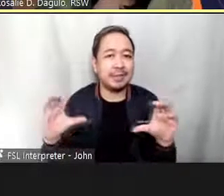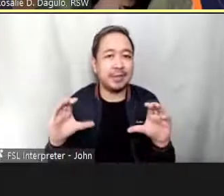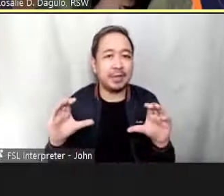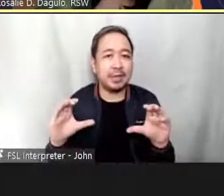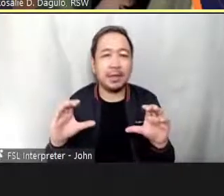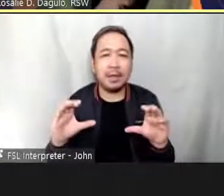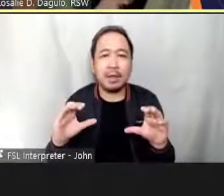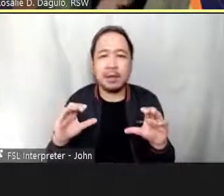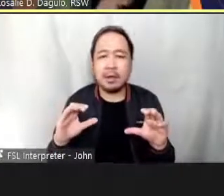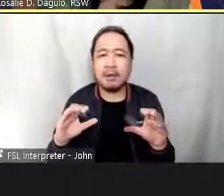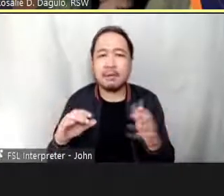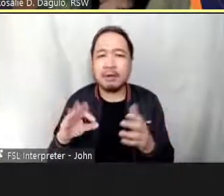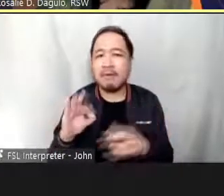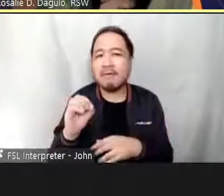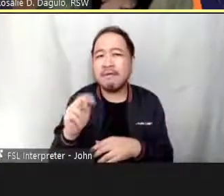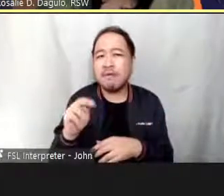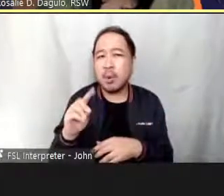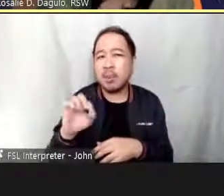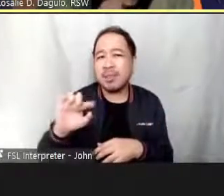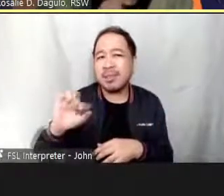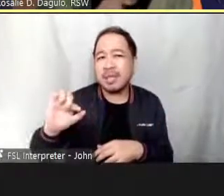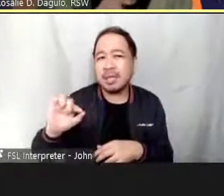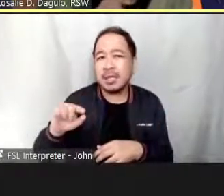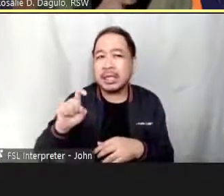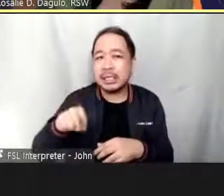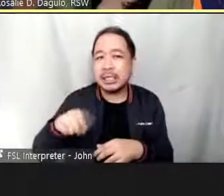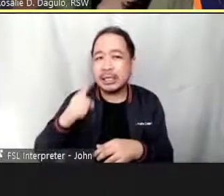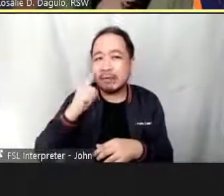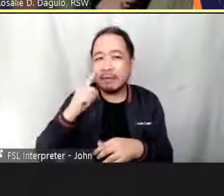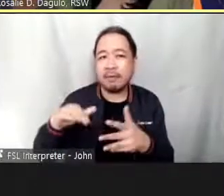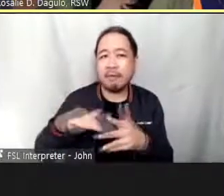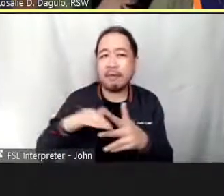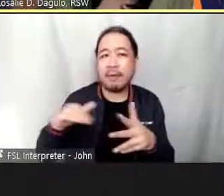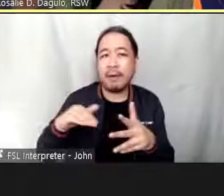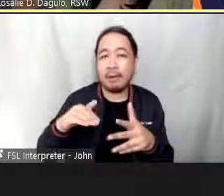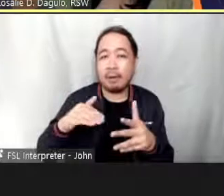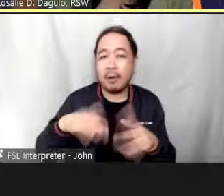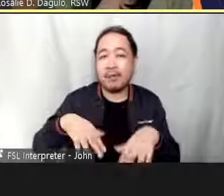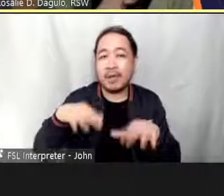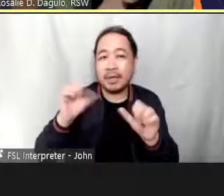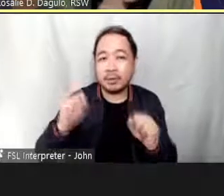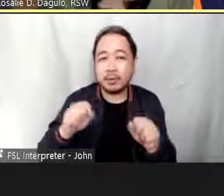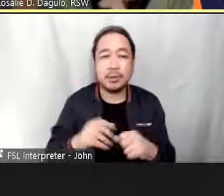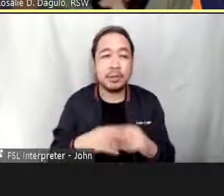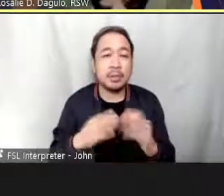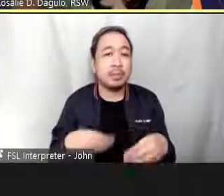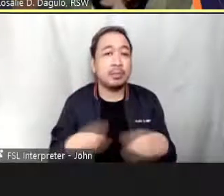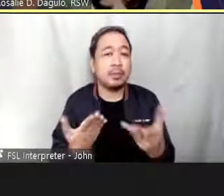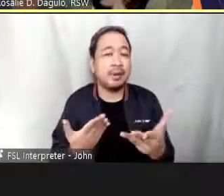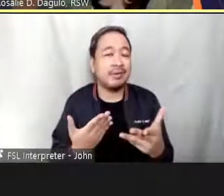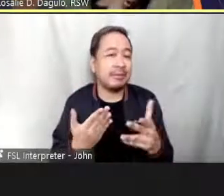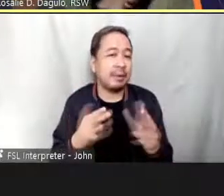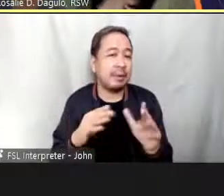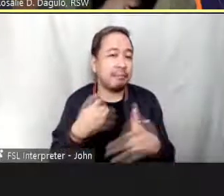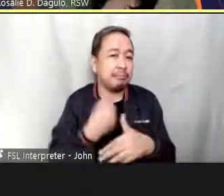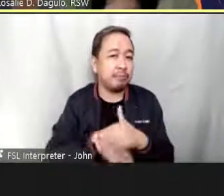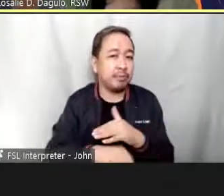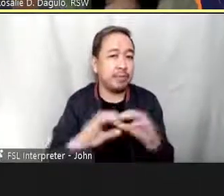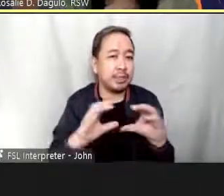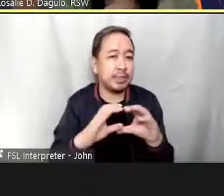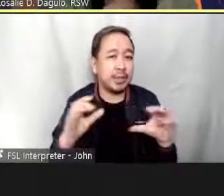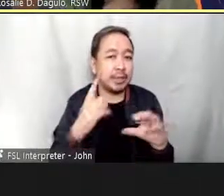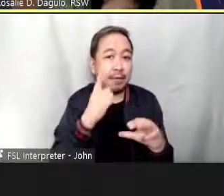foundling necessary in filing the petition for adoption. Issuance of birth certificate to all persons who have